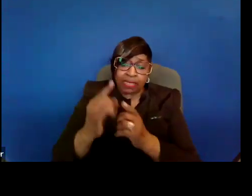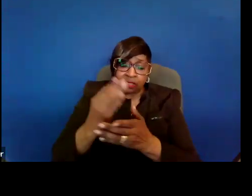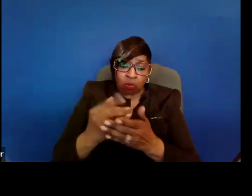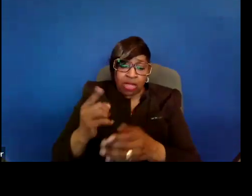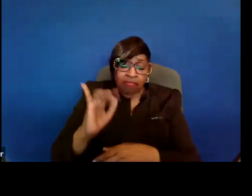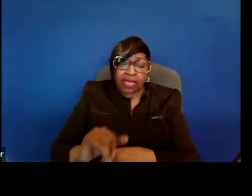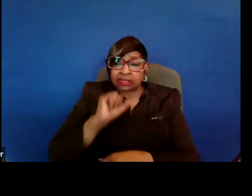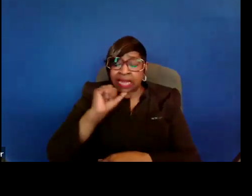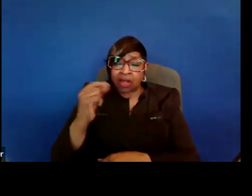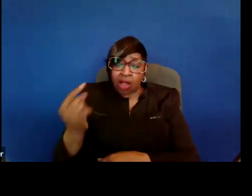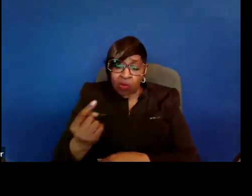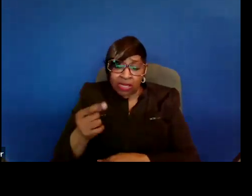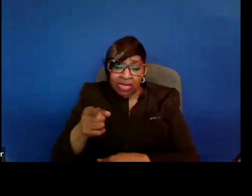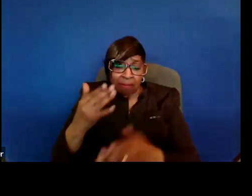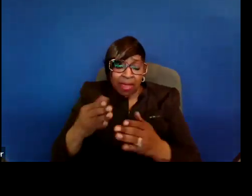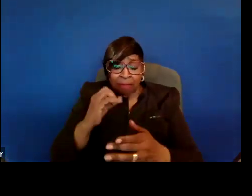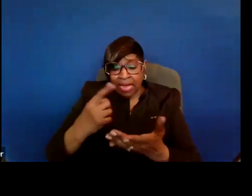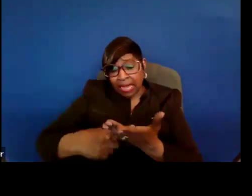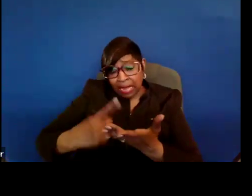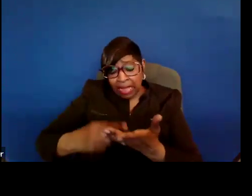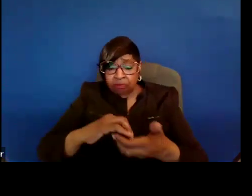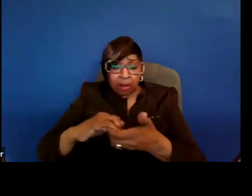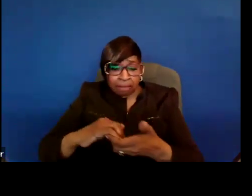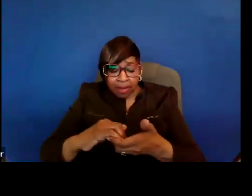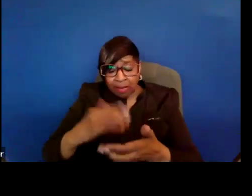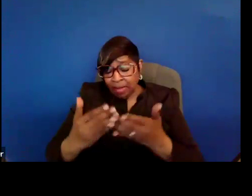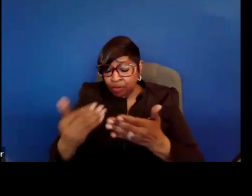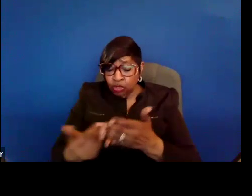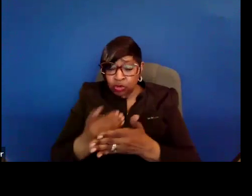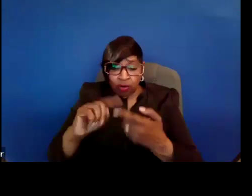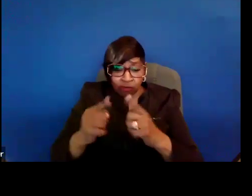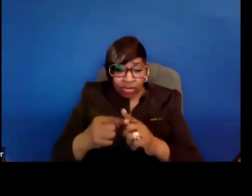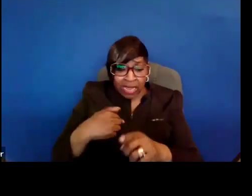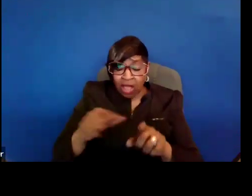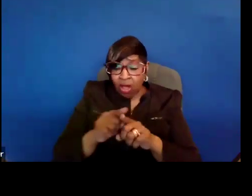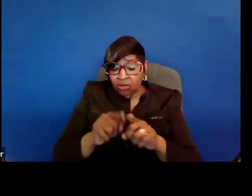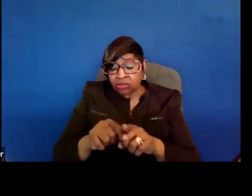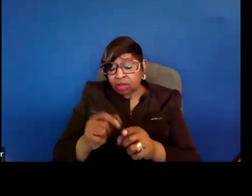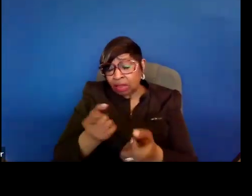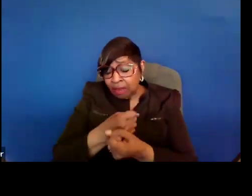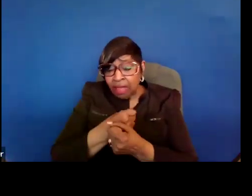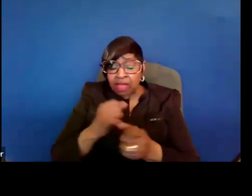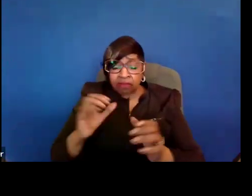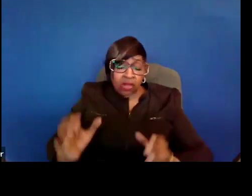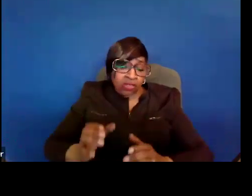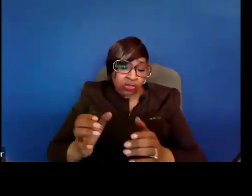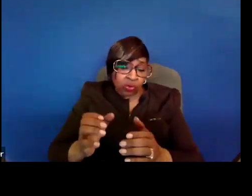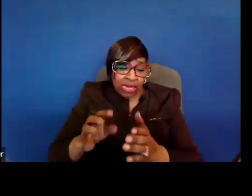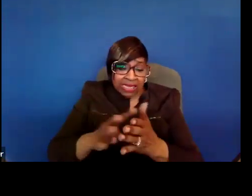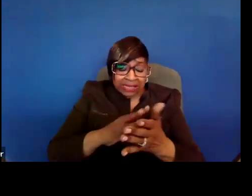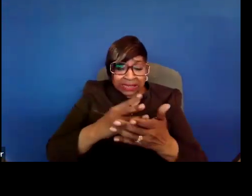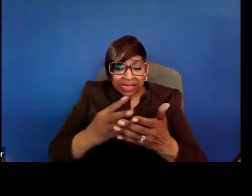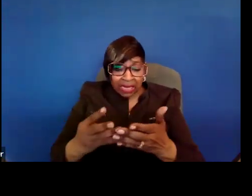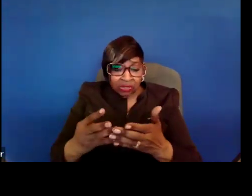always it might be a collaborative partner, it might be a new friend. And I also love doing scheduled